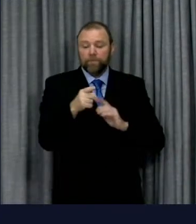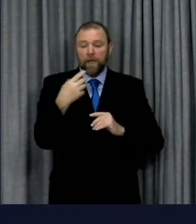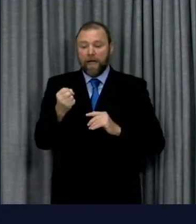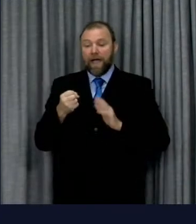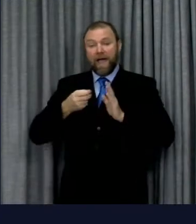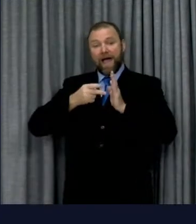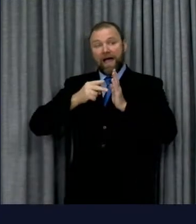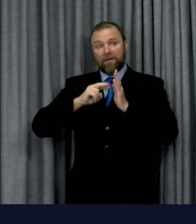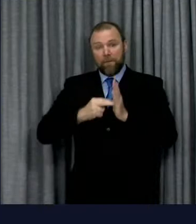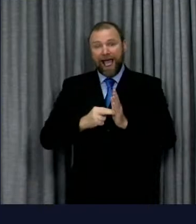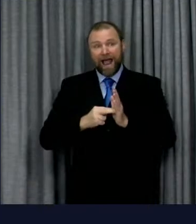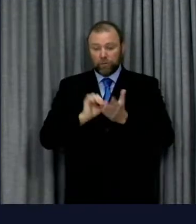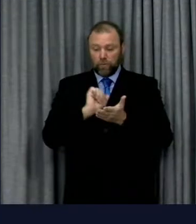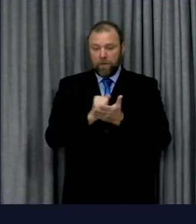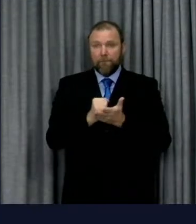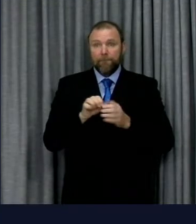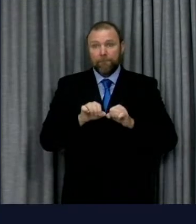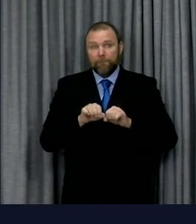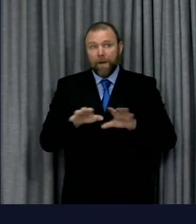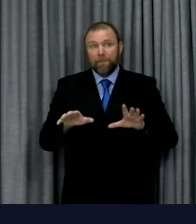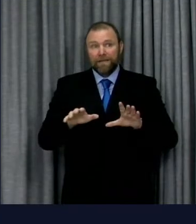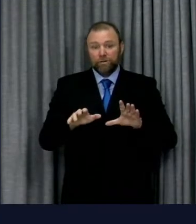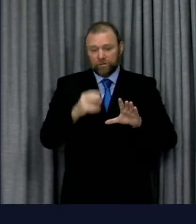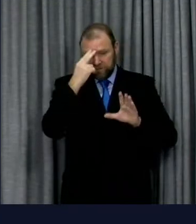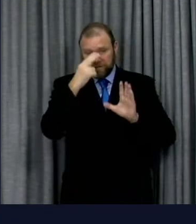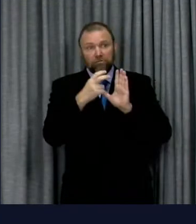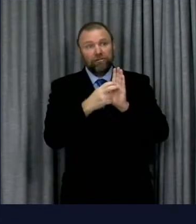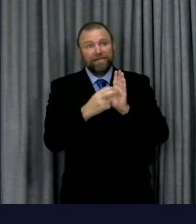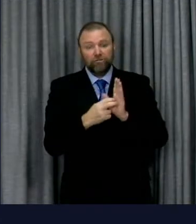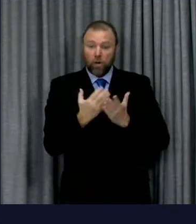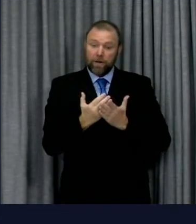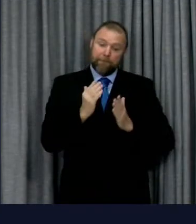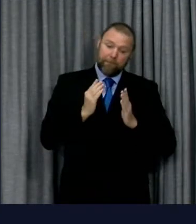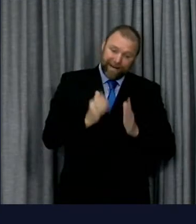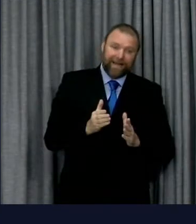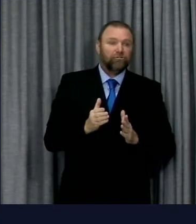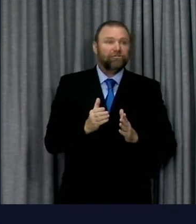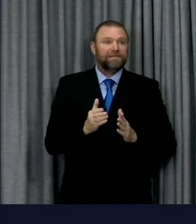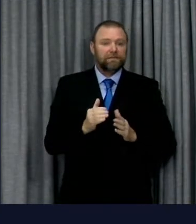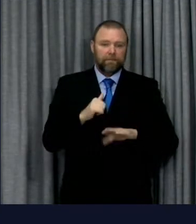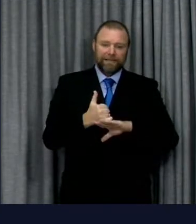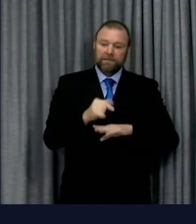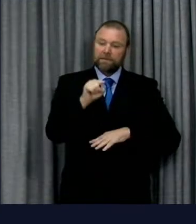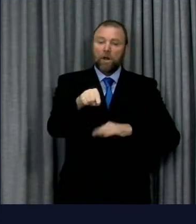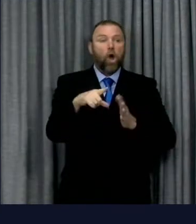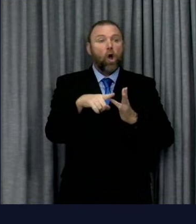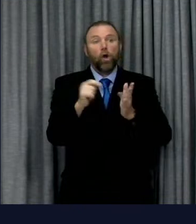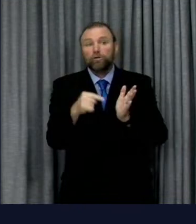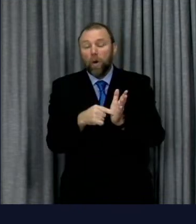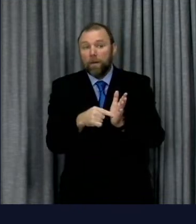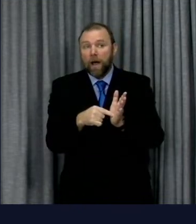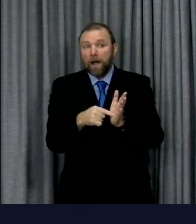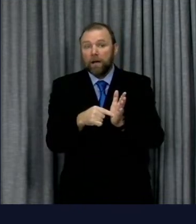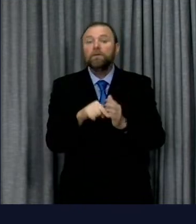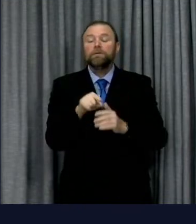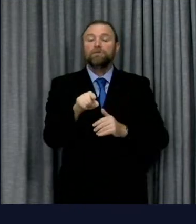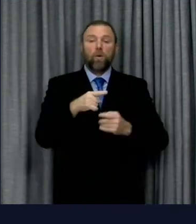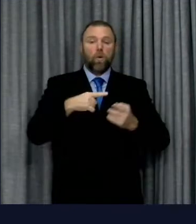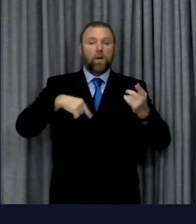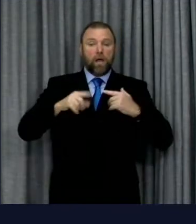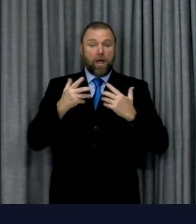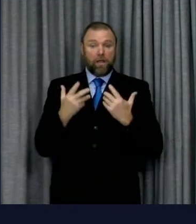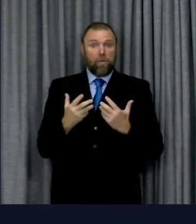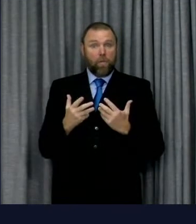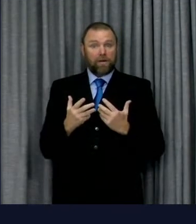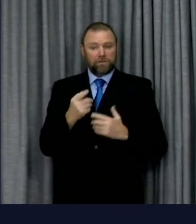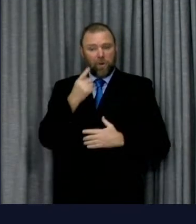to publish the register on a mandatory basis in October. And people are looking at the moment at